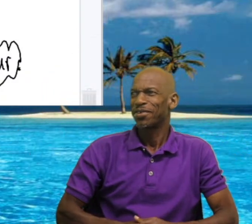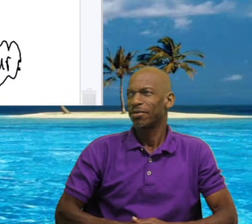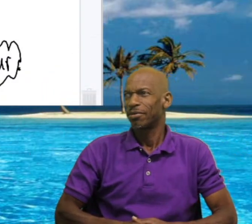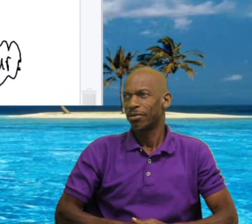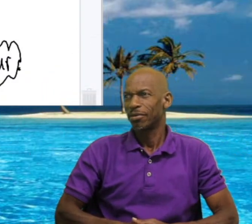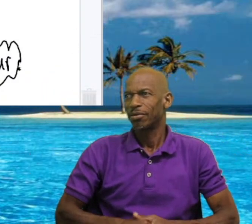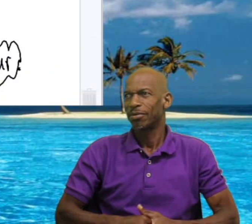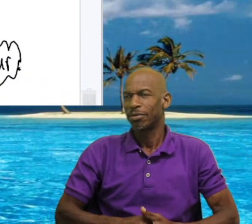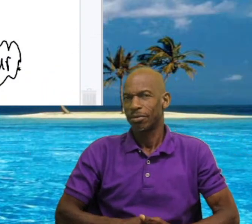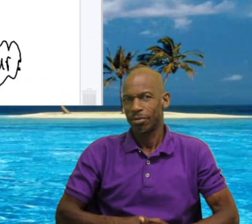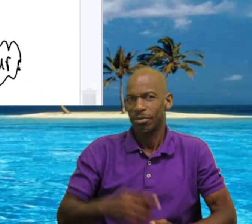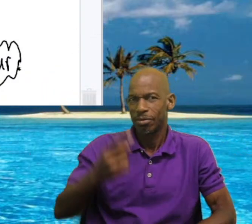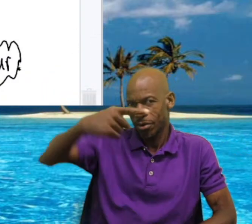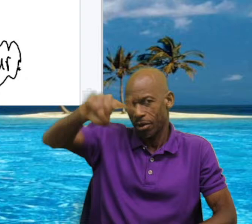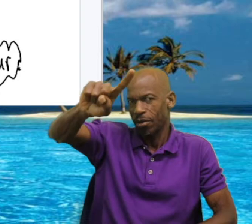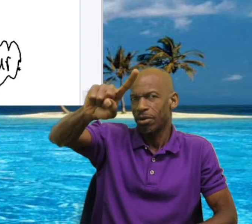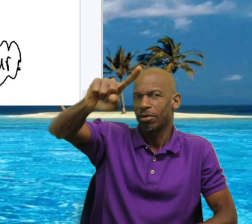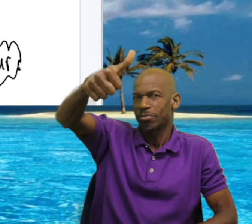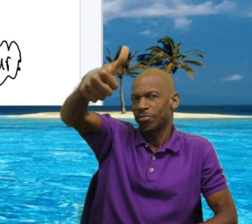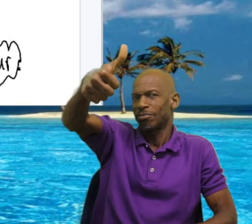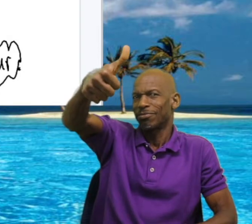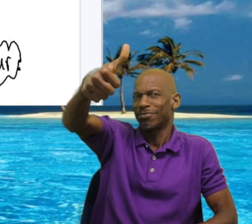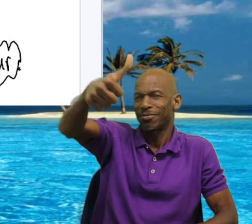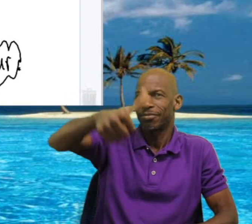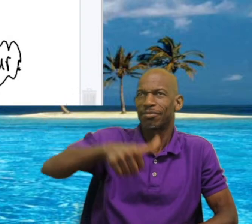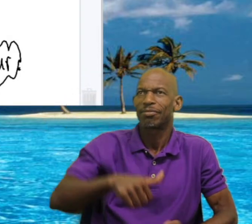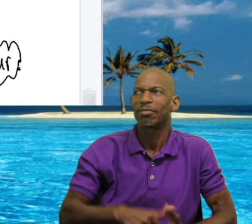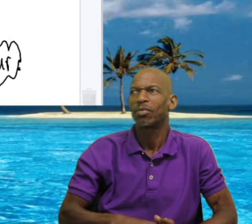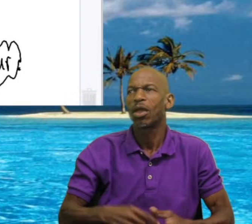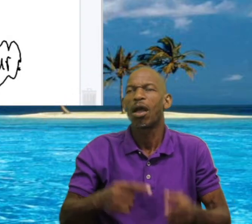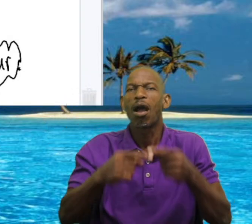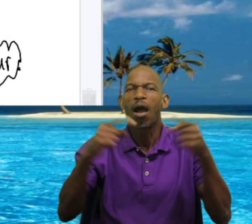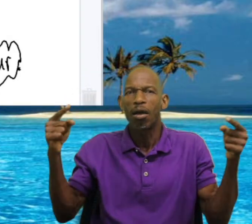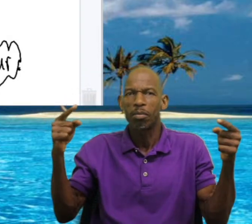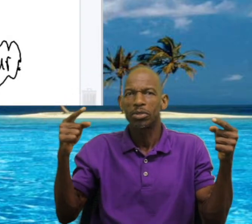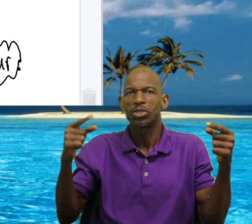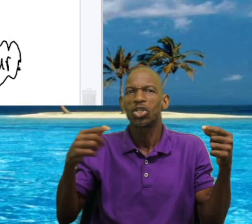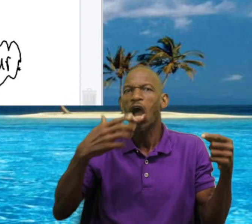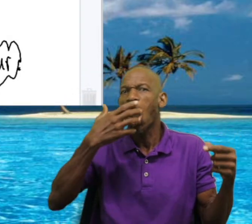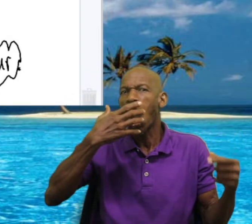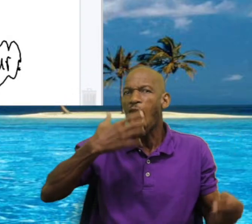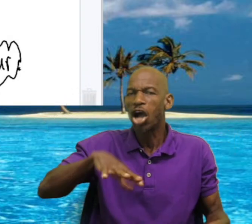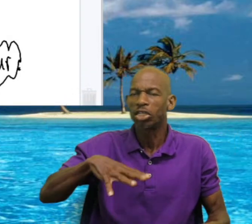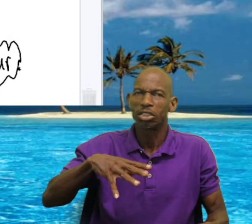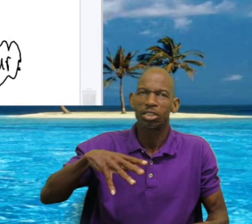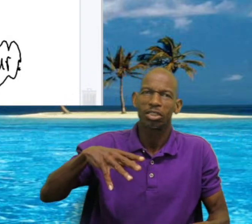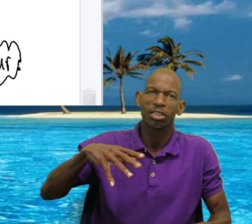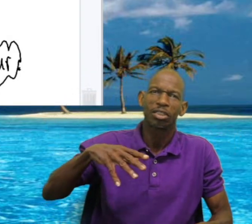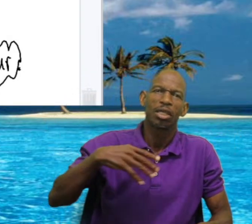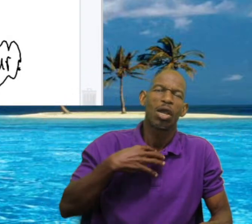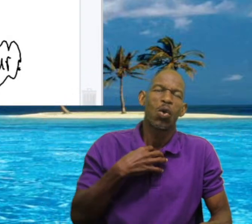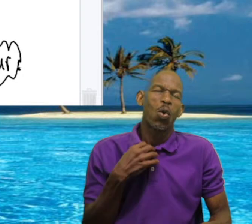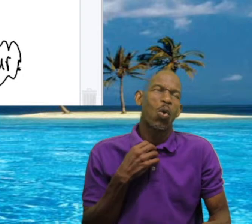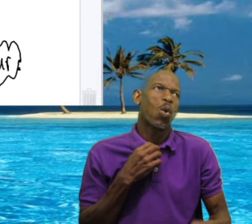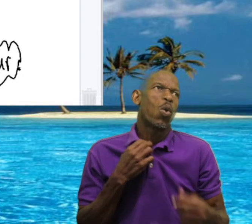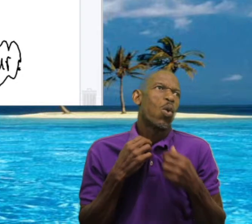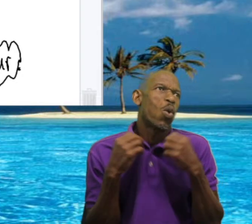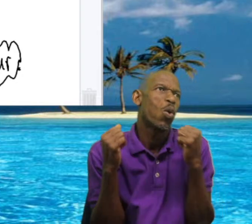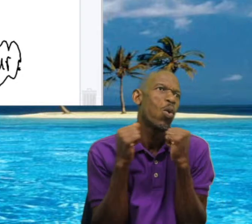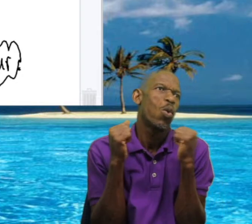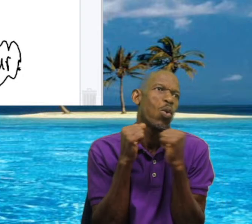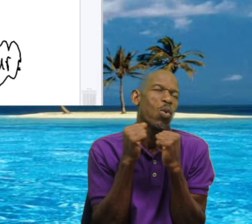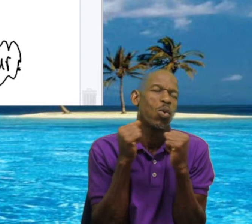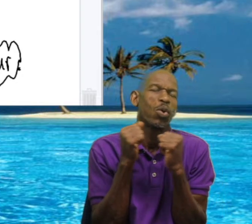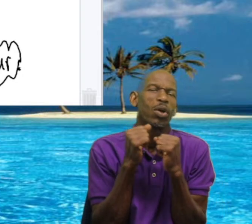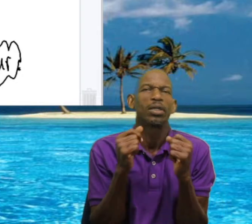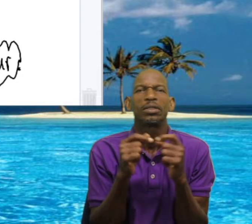Correct, Karen. Excellent. Because the opposite of hot is cold. And that is the same thing you'll do in sign